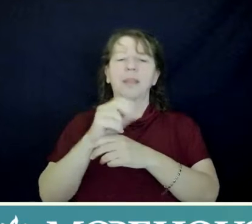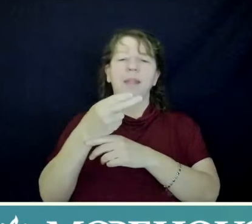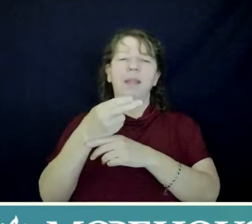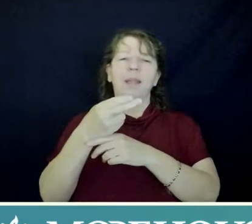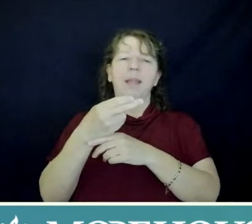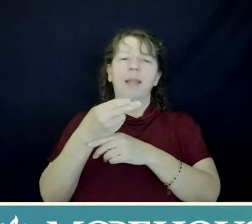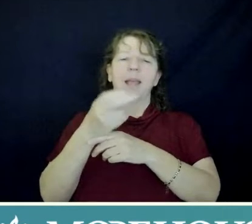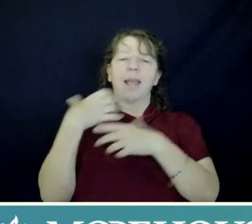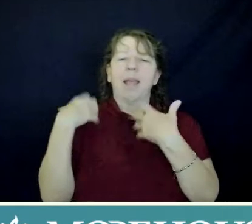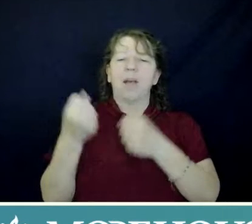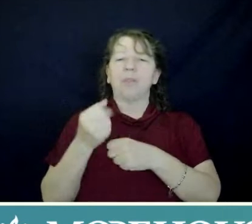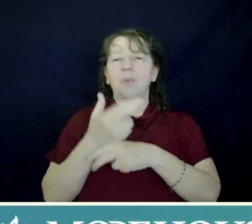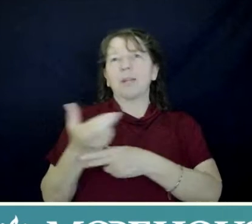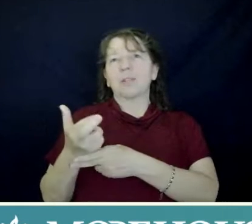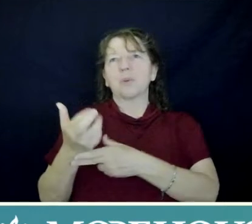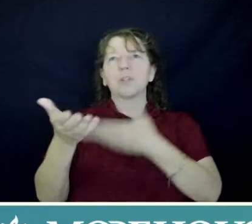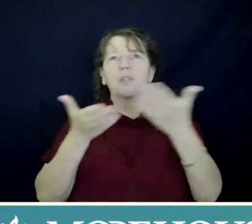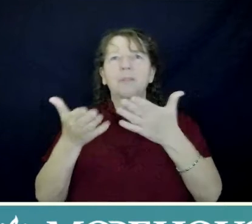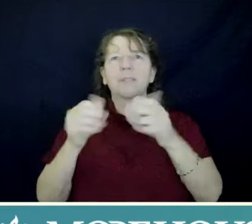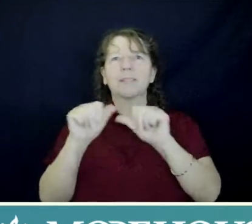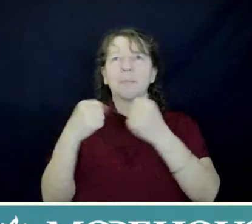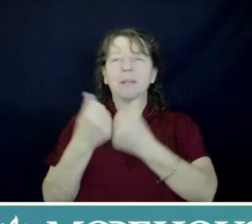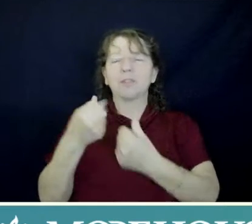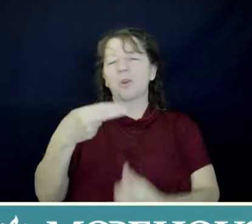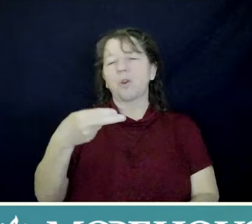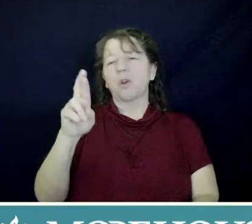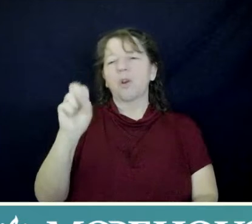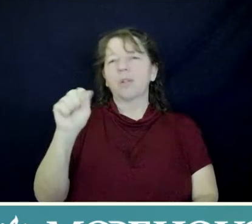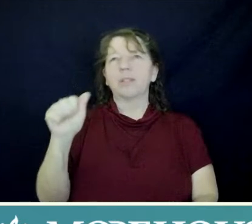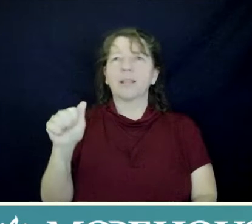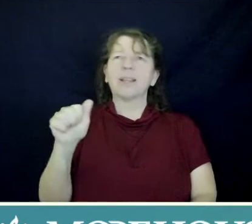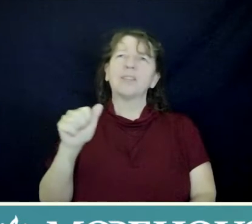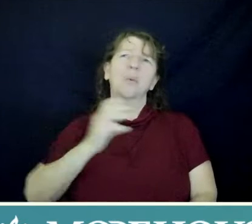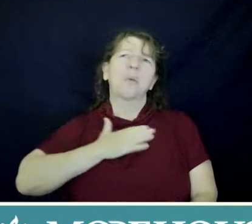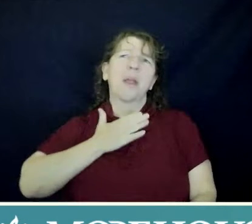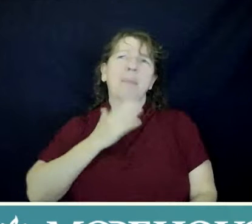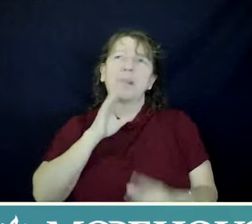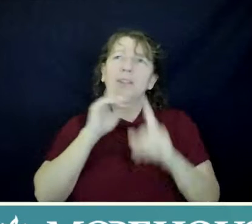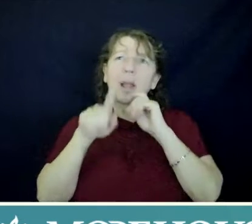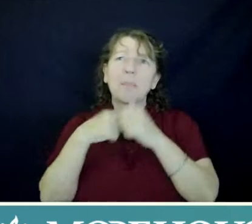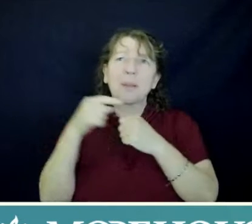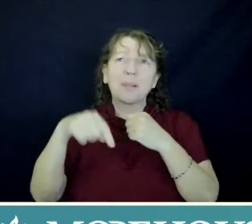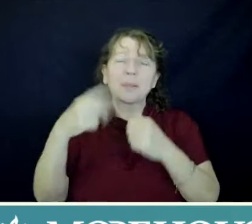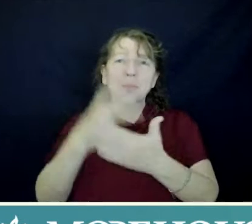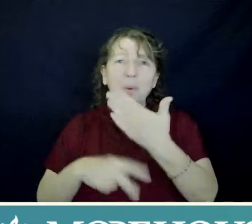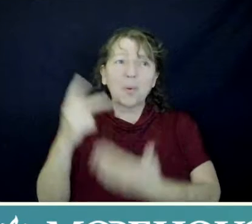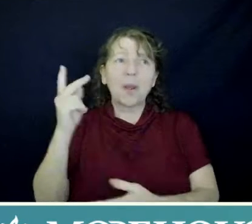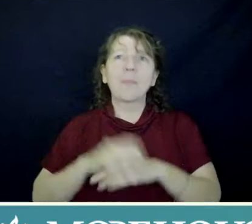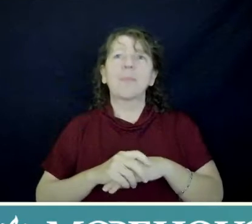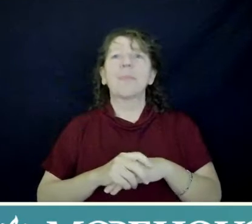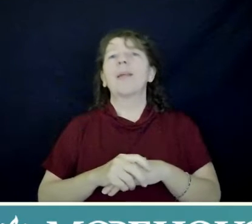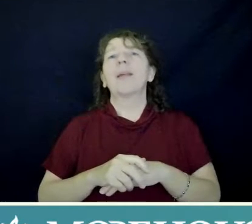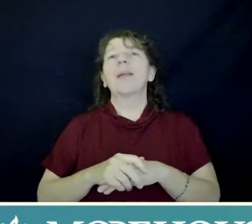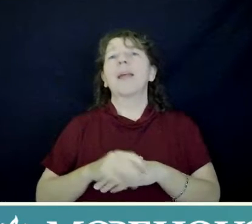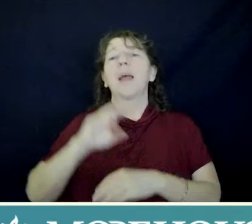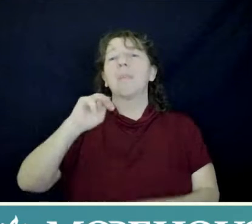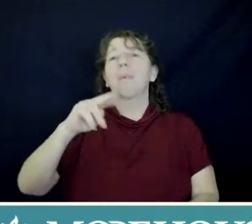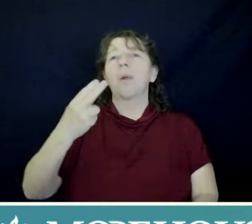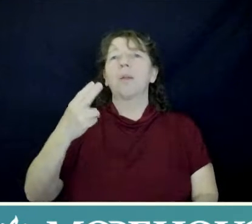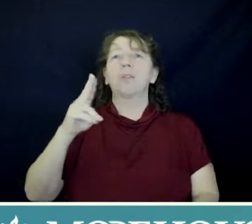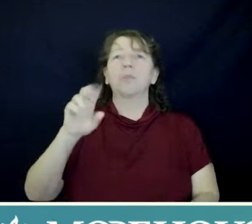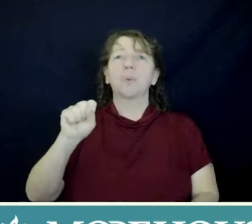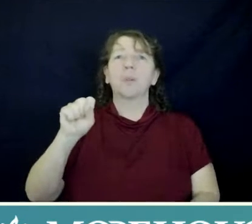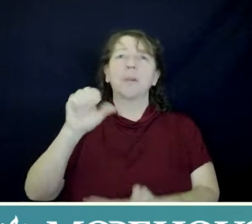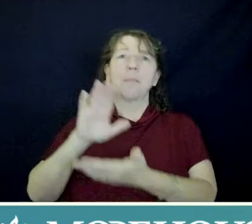Administration. We're so grateful that we have the opportunity to talk to you about this program. And Morehouse School of Medicine is also one of 4 partners